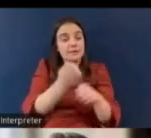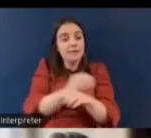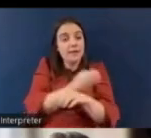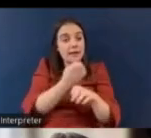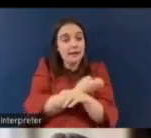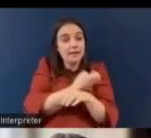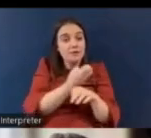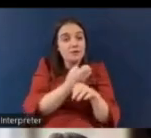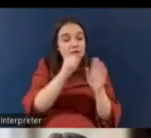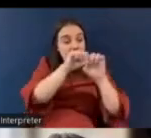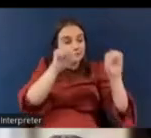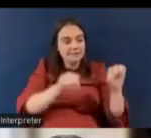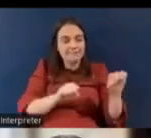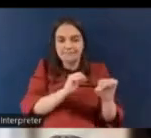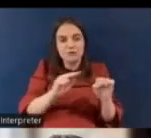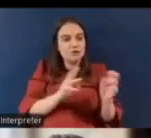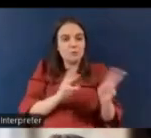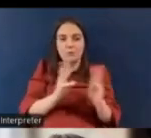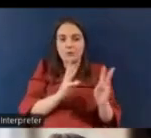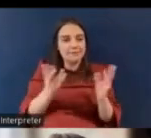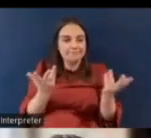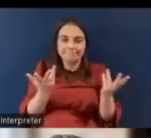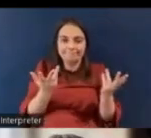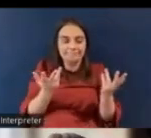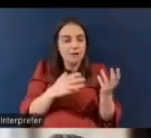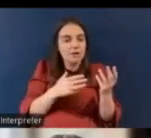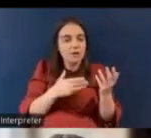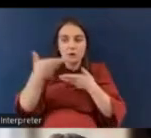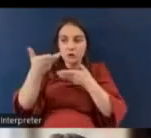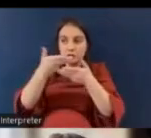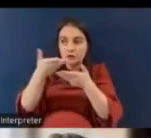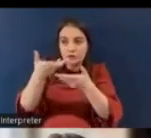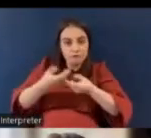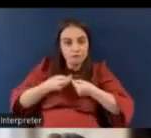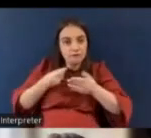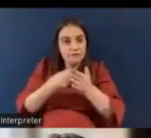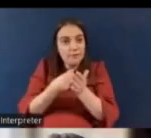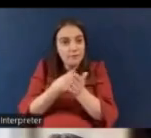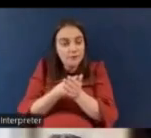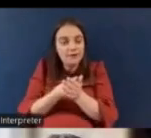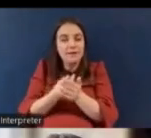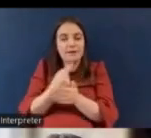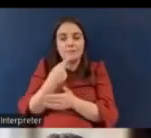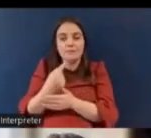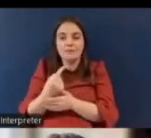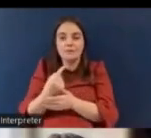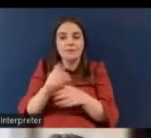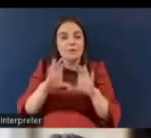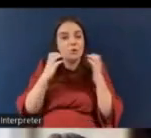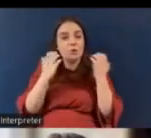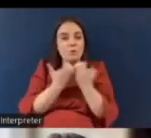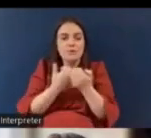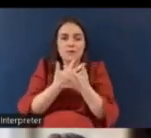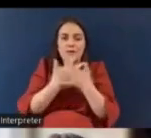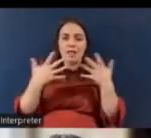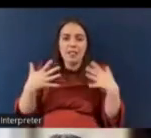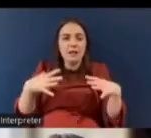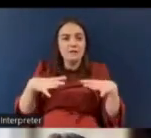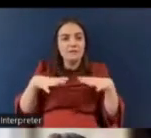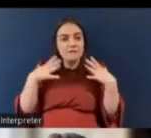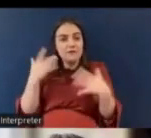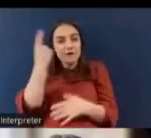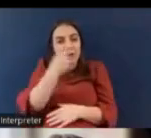not working. The consultants are getting all the money, even though the community are putting in an awful lot of free